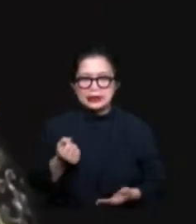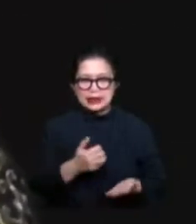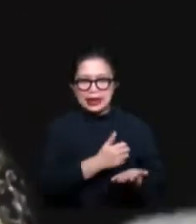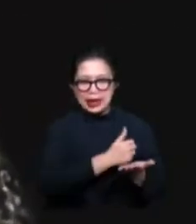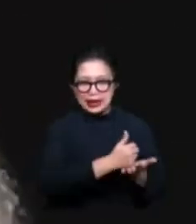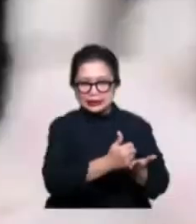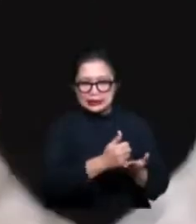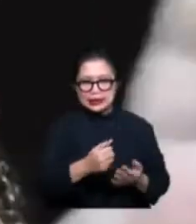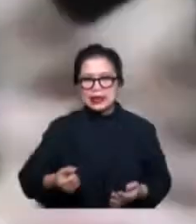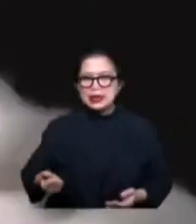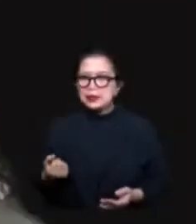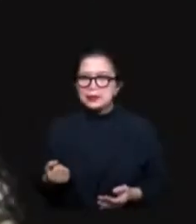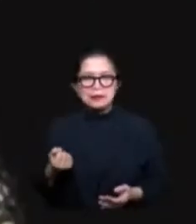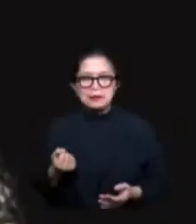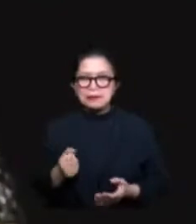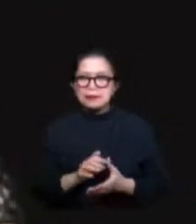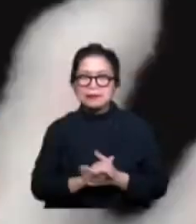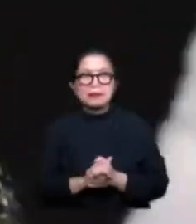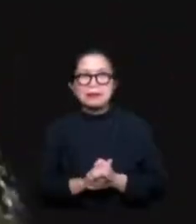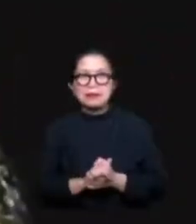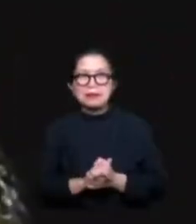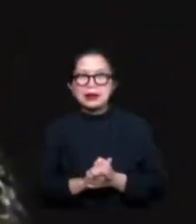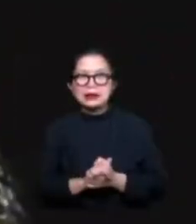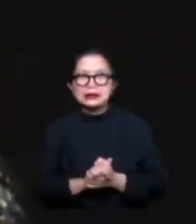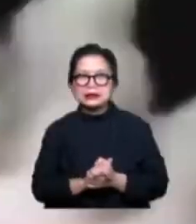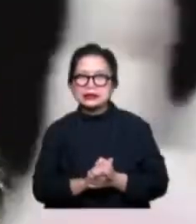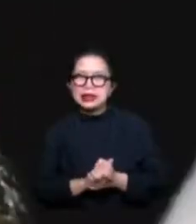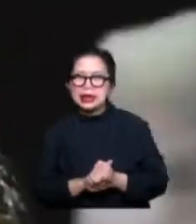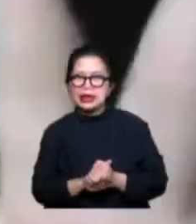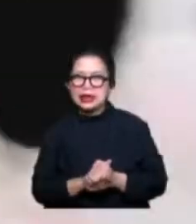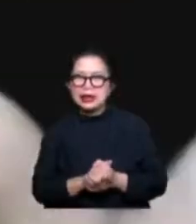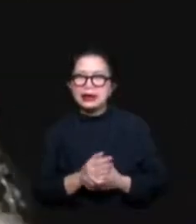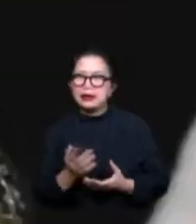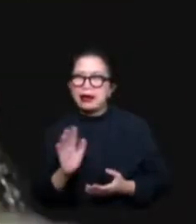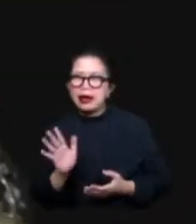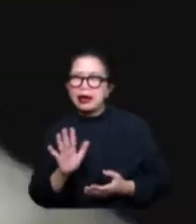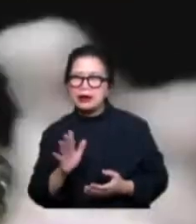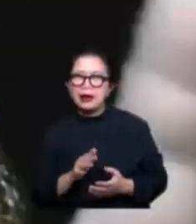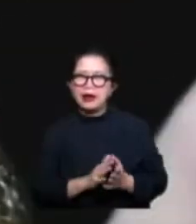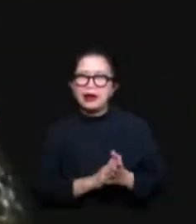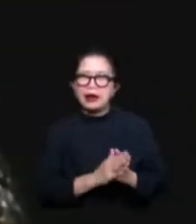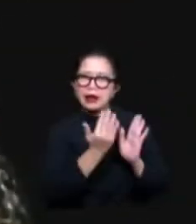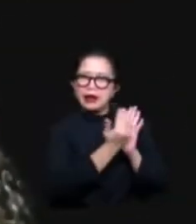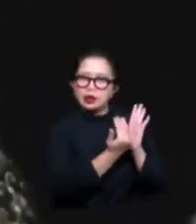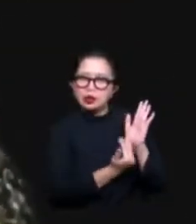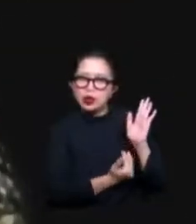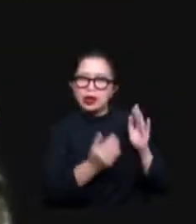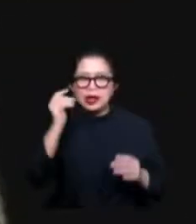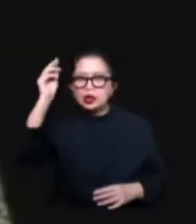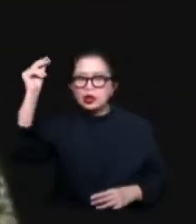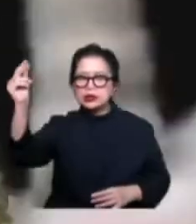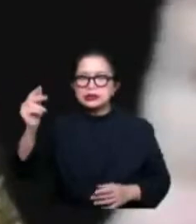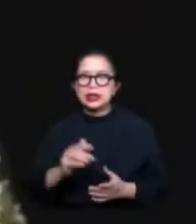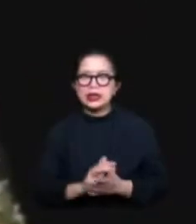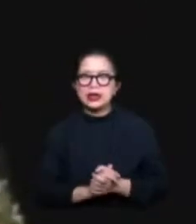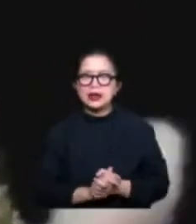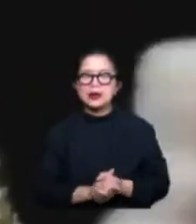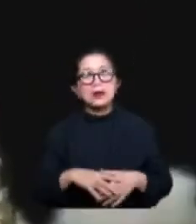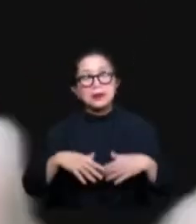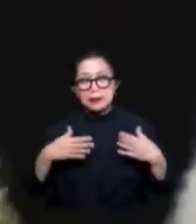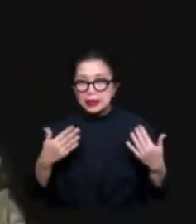seems that there's no regulation or there's no planning about how